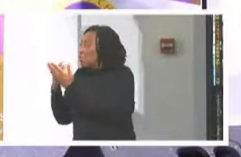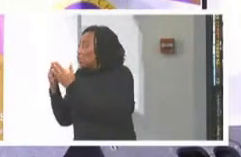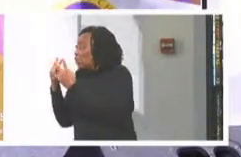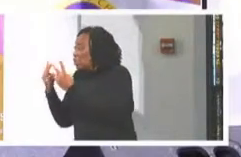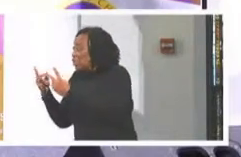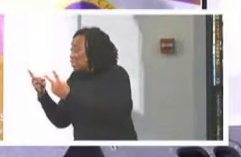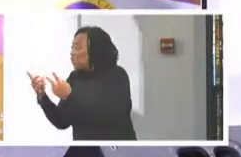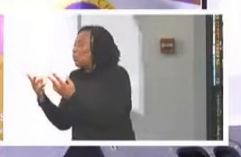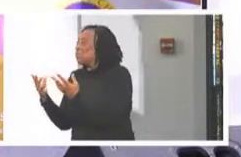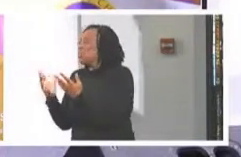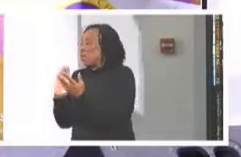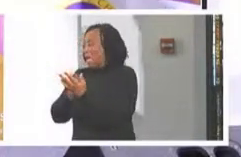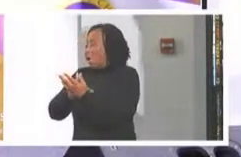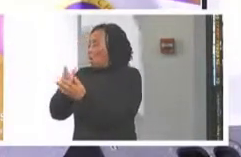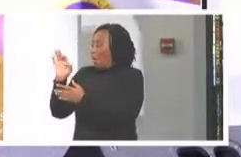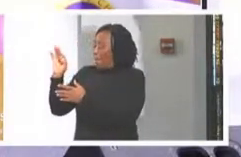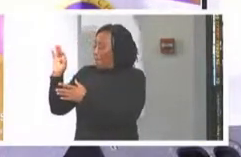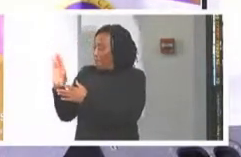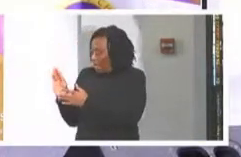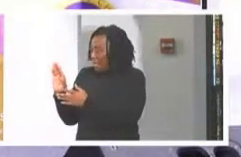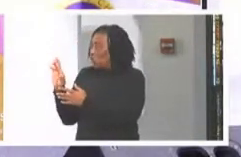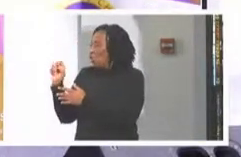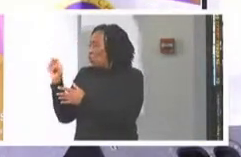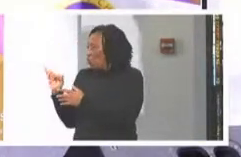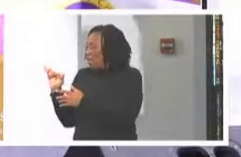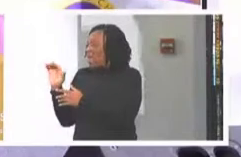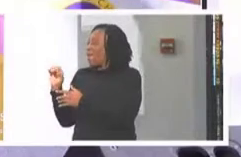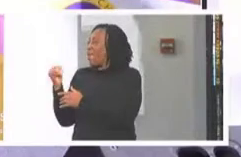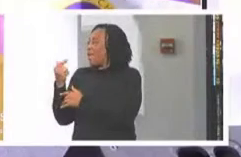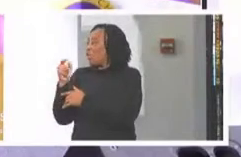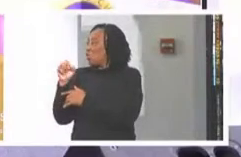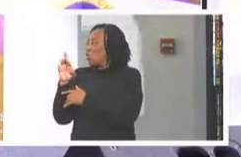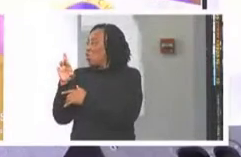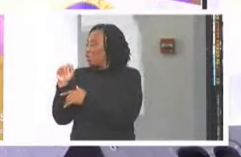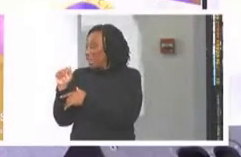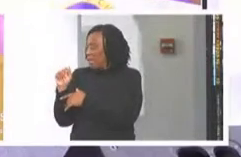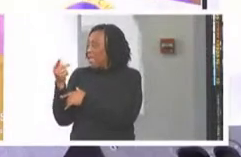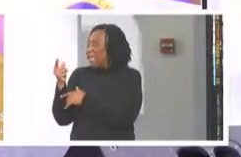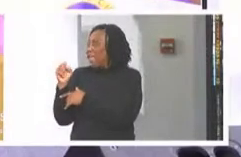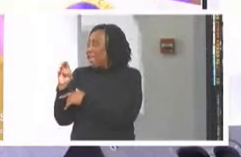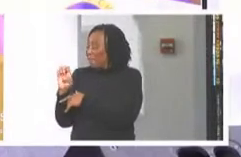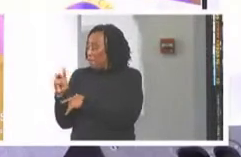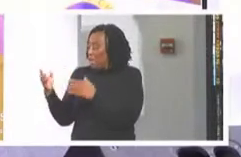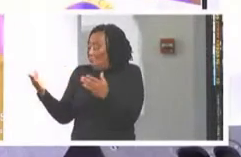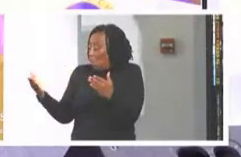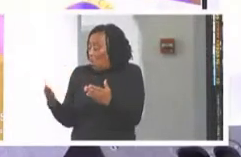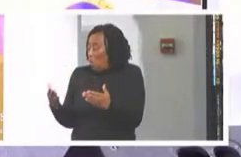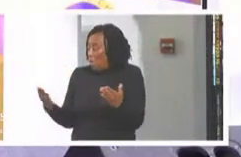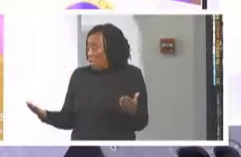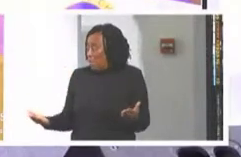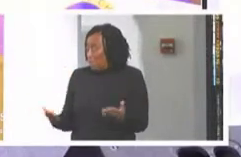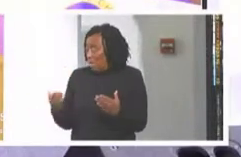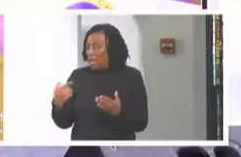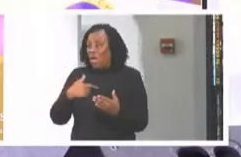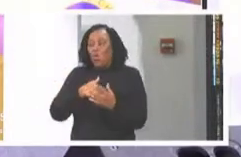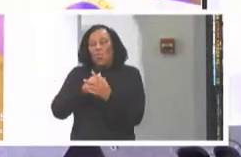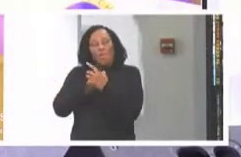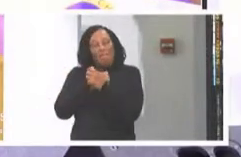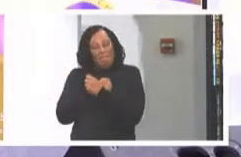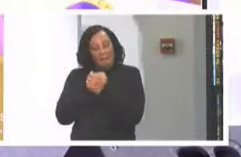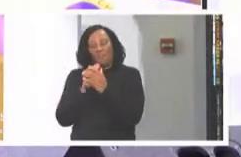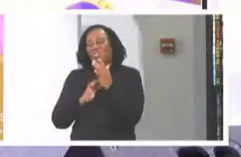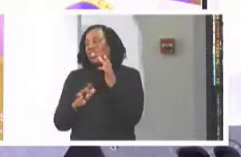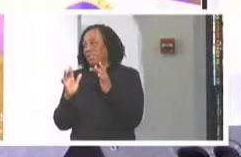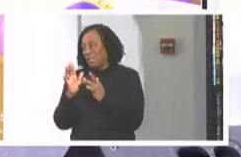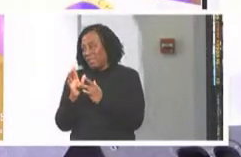of our pastors, Pastor Ray and Pastor Gloria White-Hammond, we welcome you to Bethel African Methodist Episcopal Church. Here at Bethel, we do love Jesus.